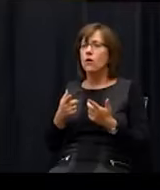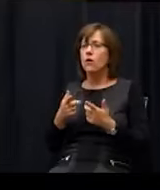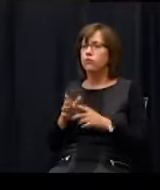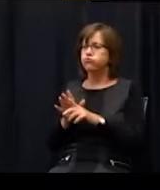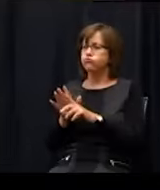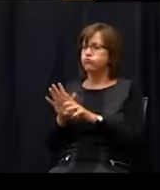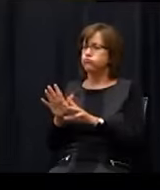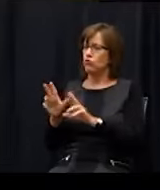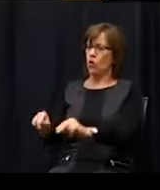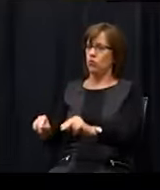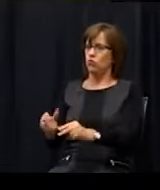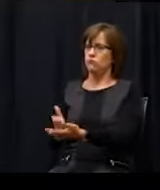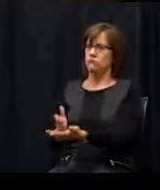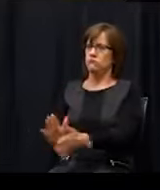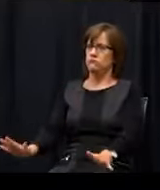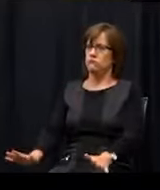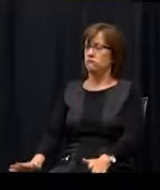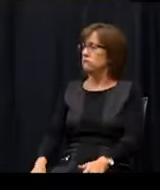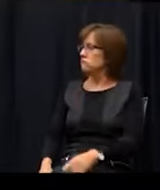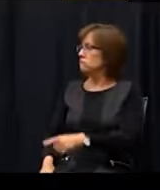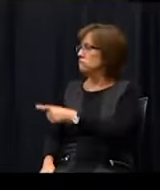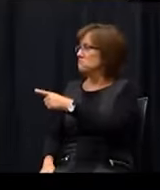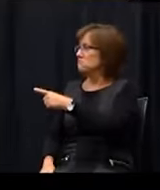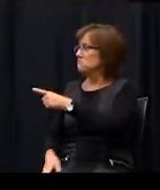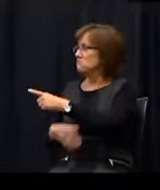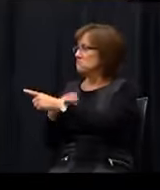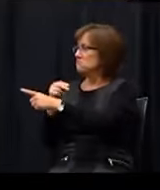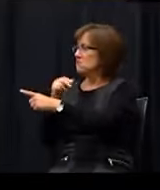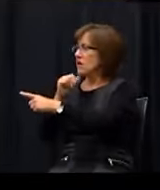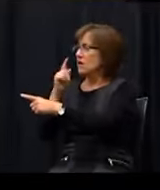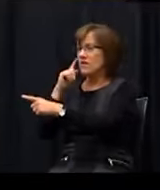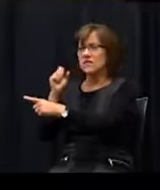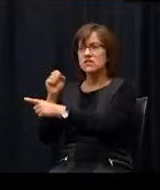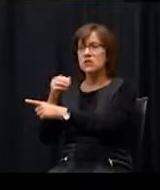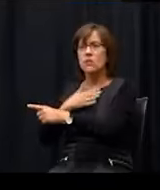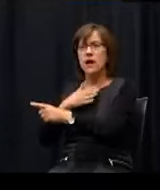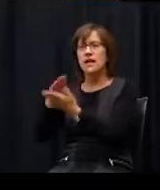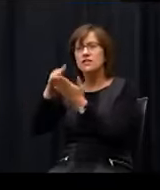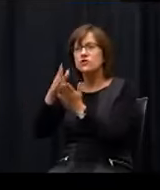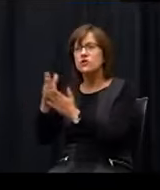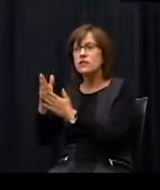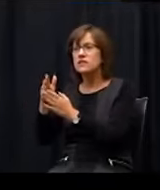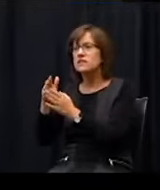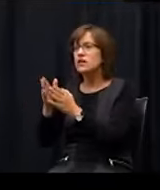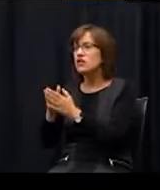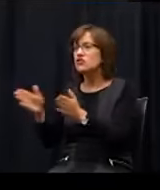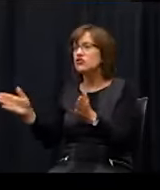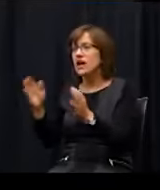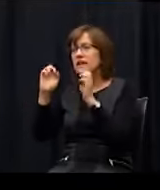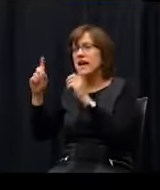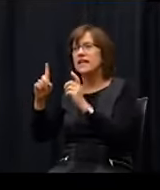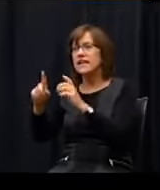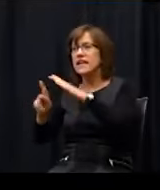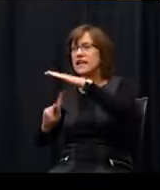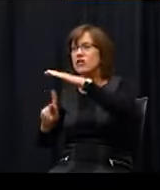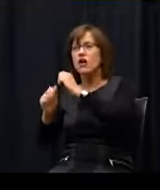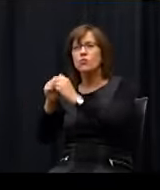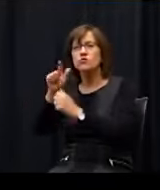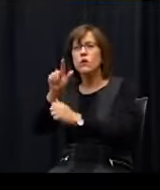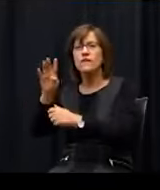No. I don't think so. My students in a gen ed kindergarten with 24 kids.